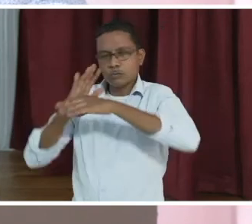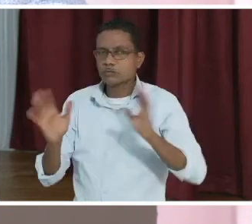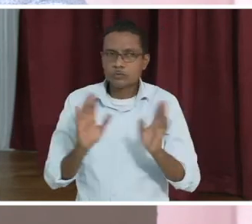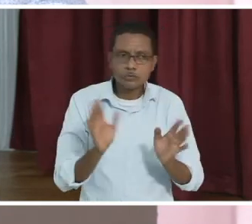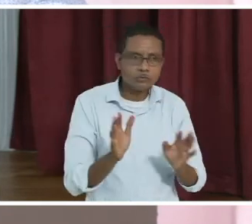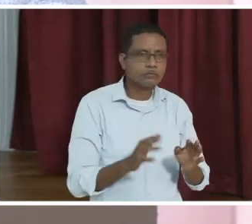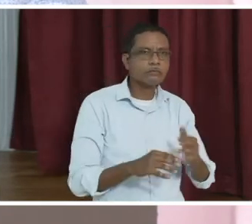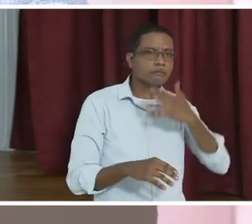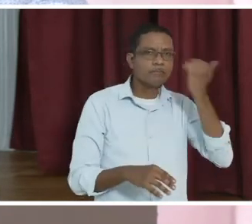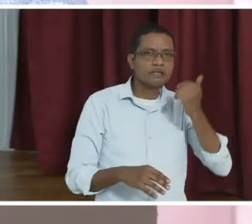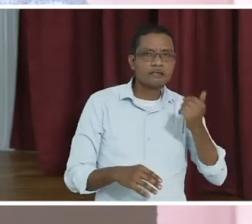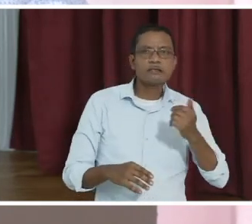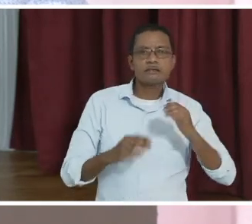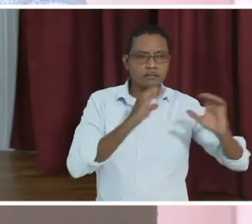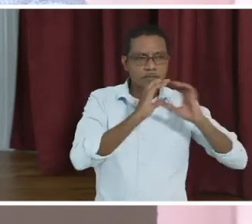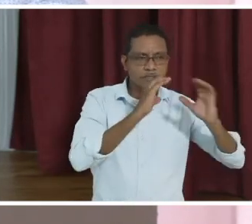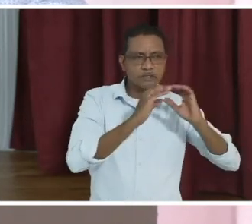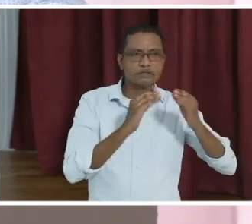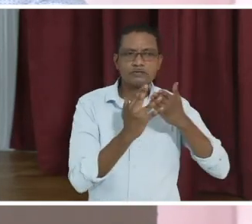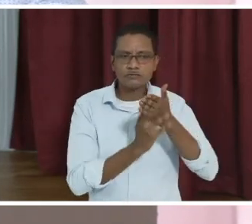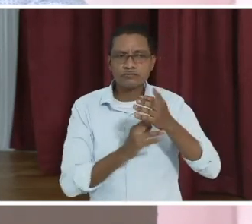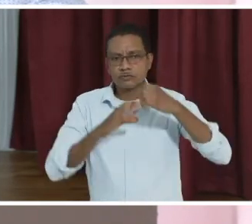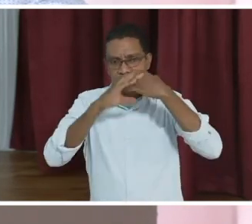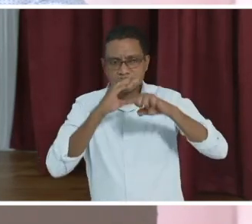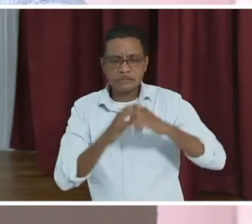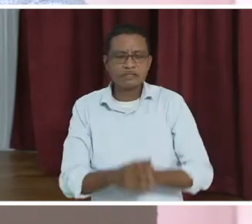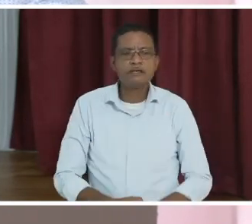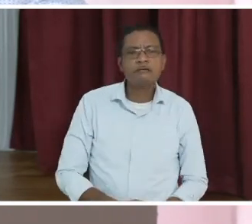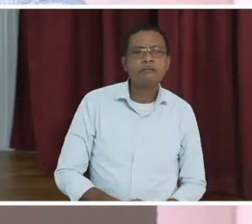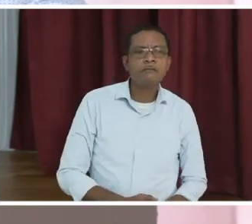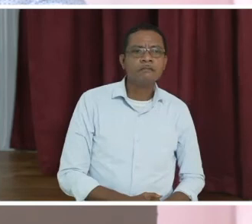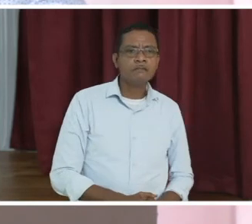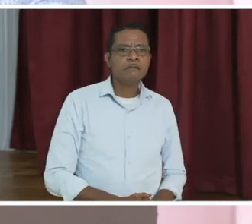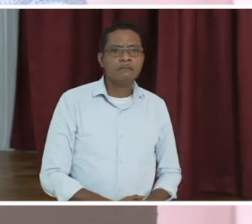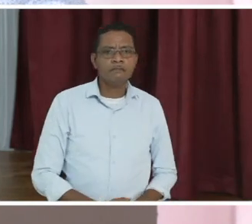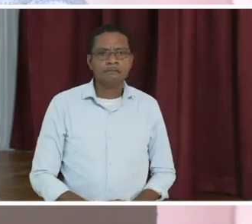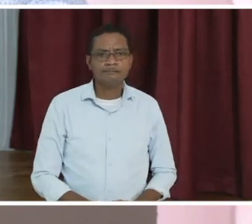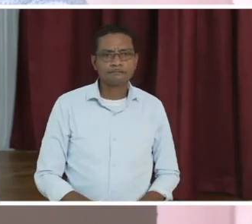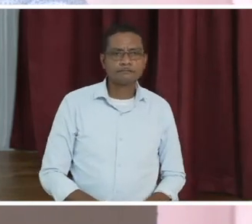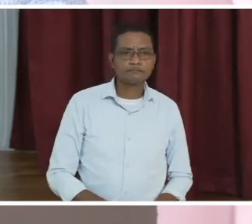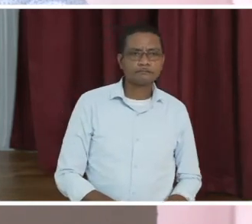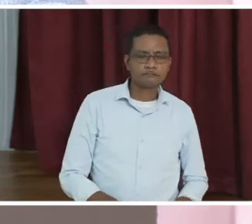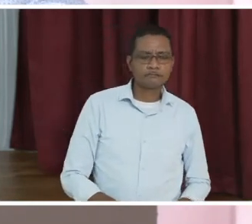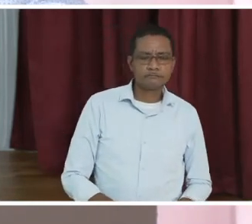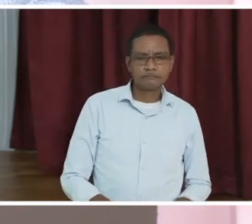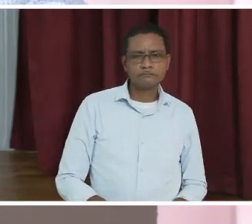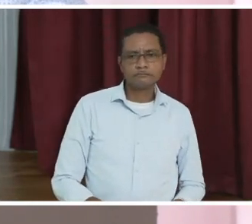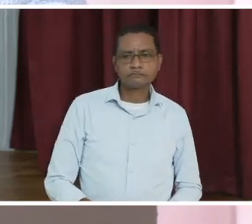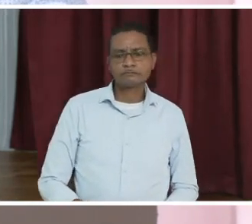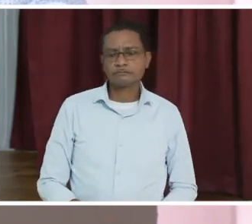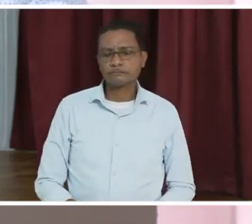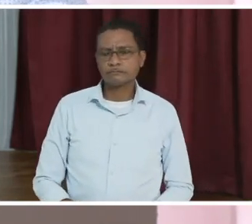be, but our social media and our contact information has been updated throughout the organization, not just for